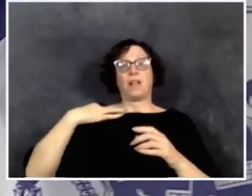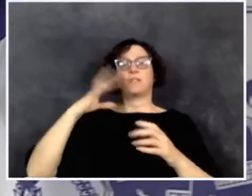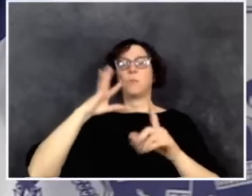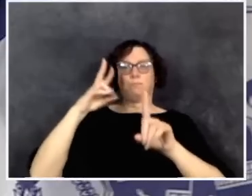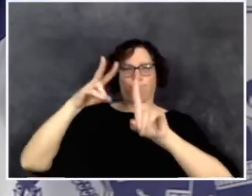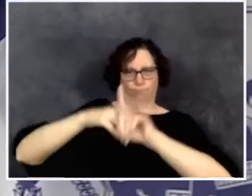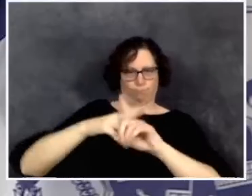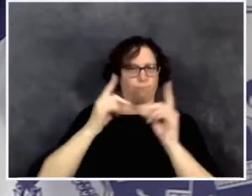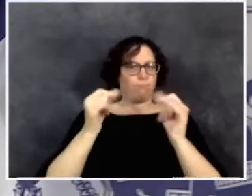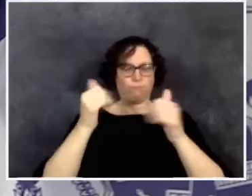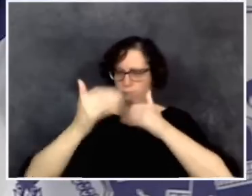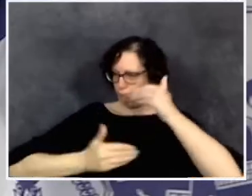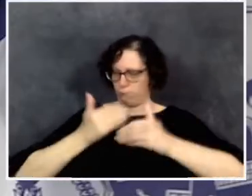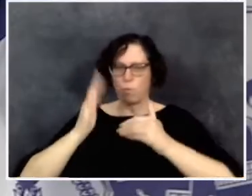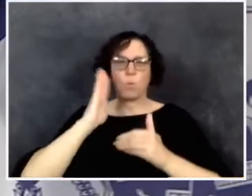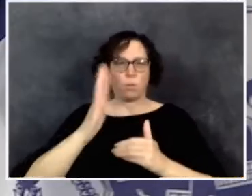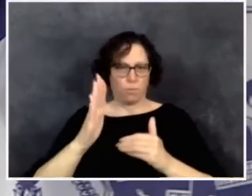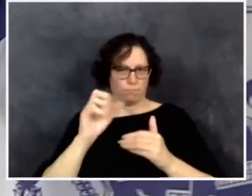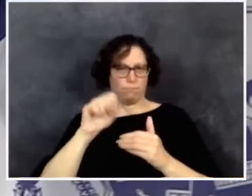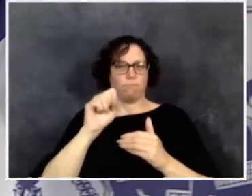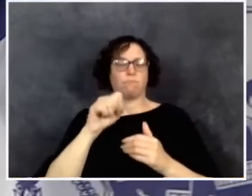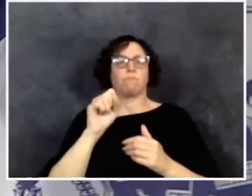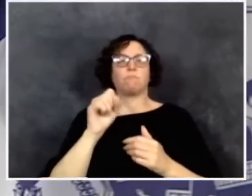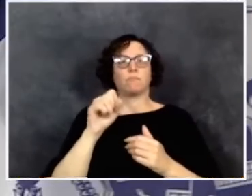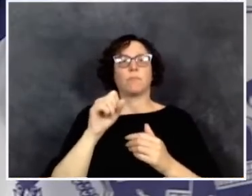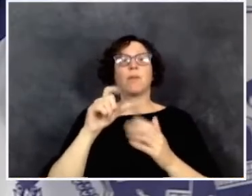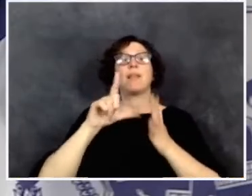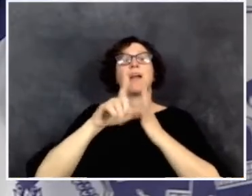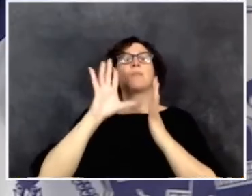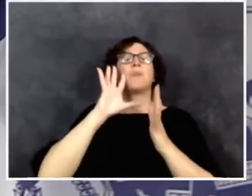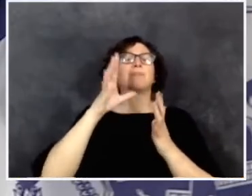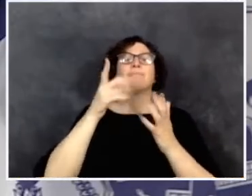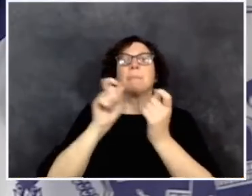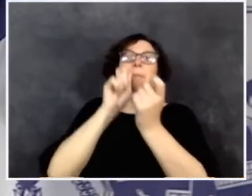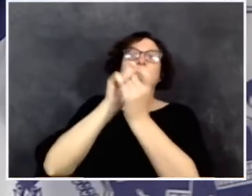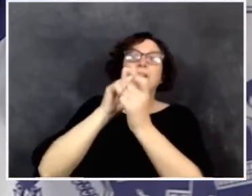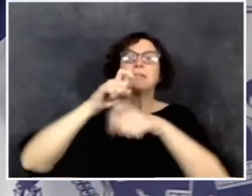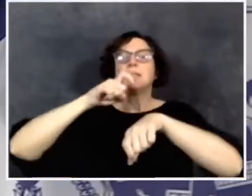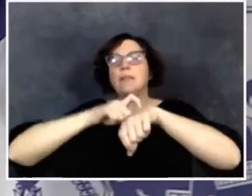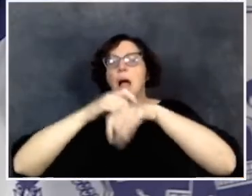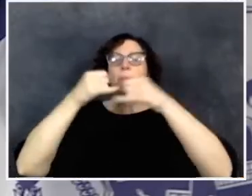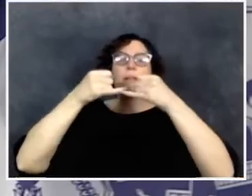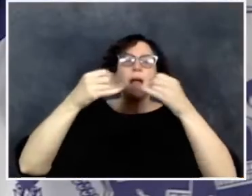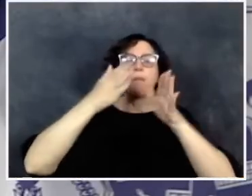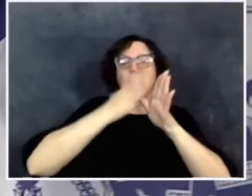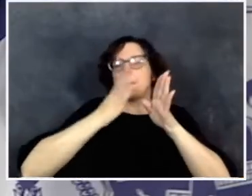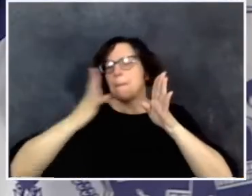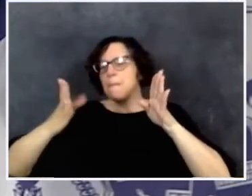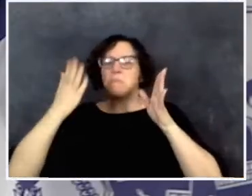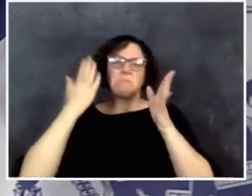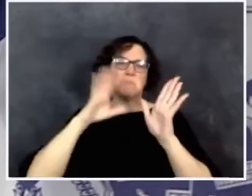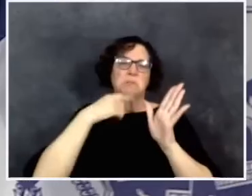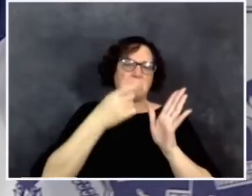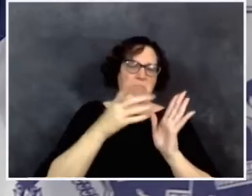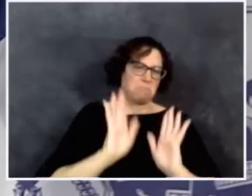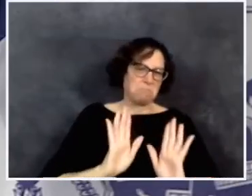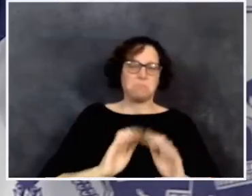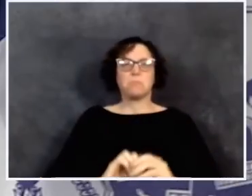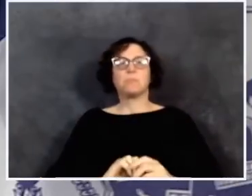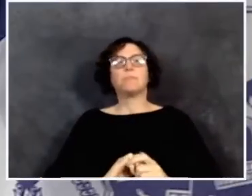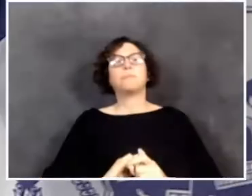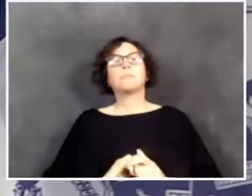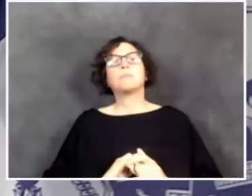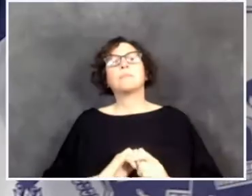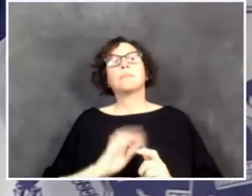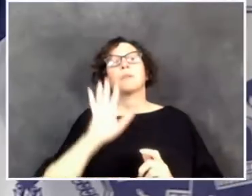the exact timeline on that. Now, I'd say the whole picture with nursing homes. Look, the way we're looking at this crisis is